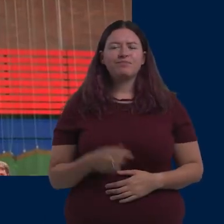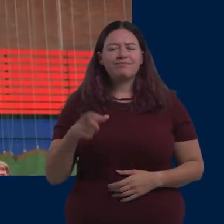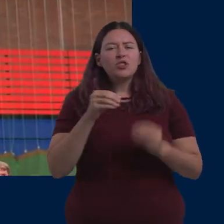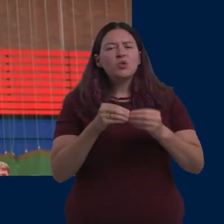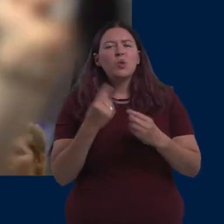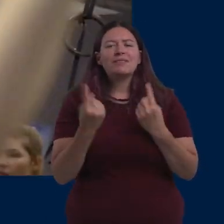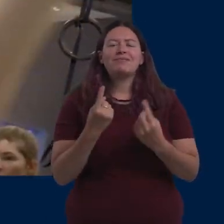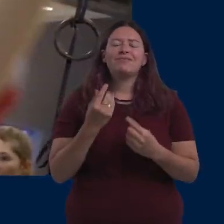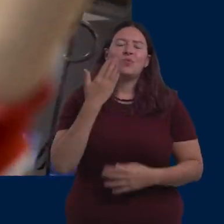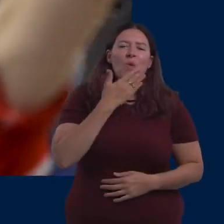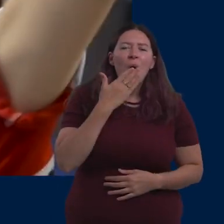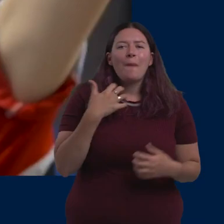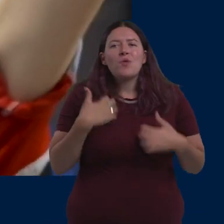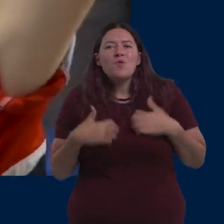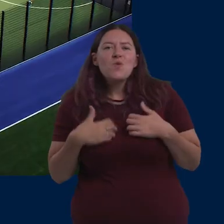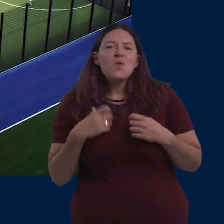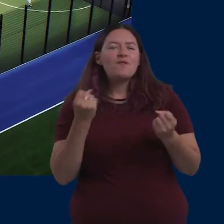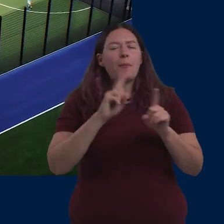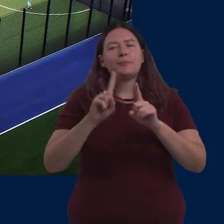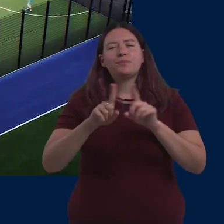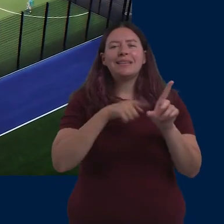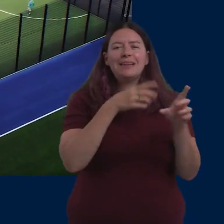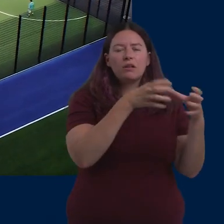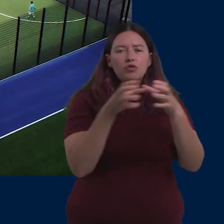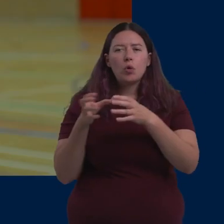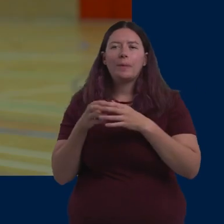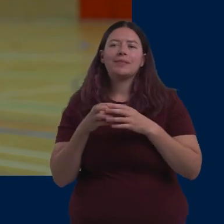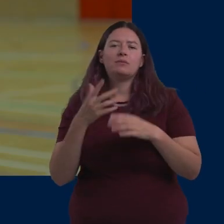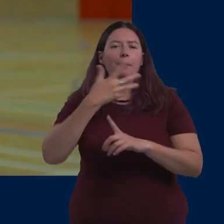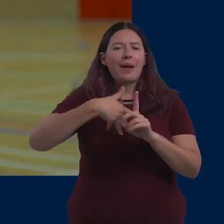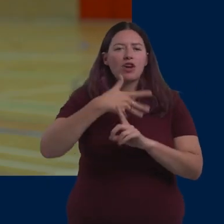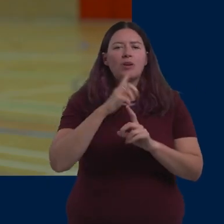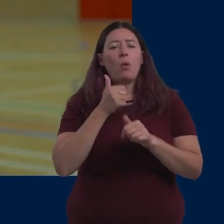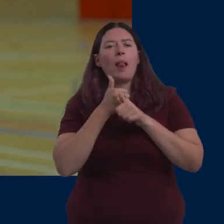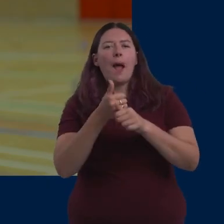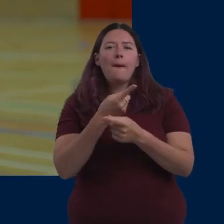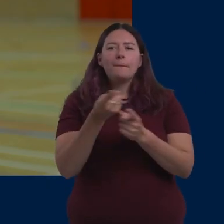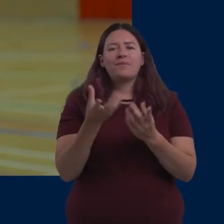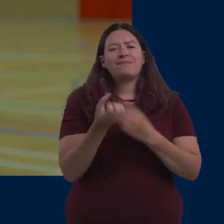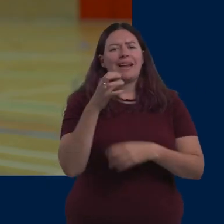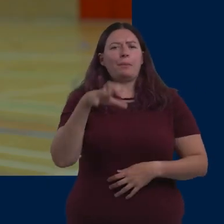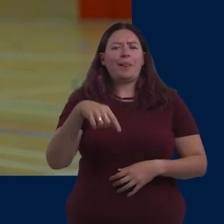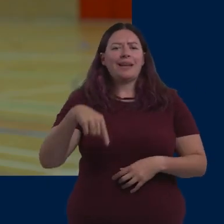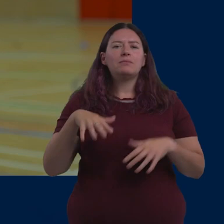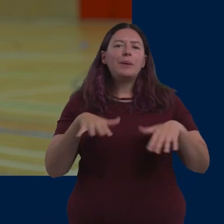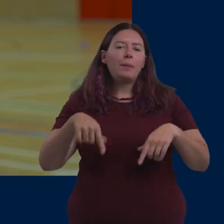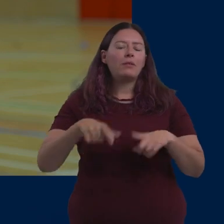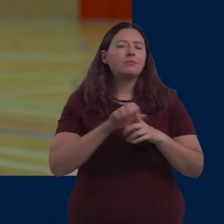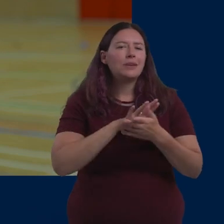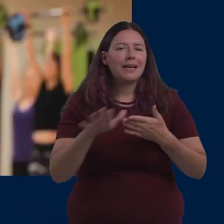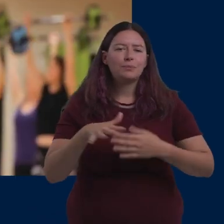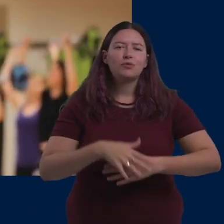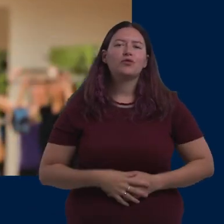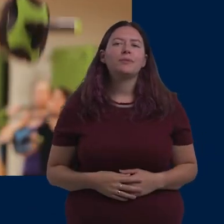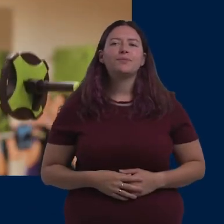with warm, optimistic students from all year groups and backgrounds and are here to help you find your place and people at